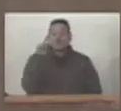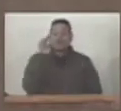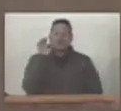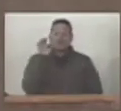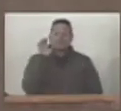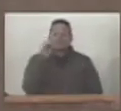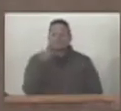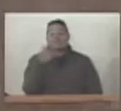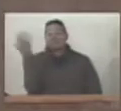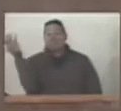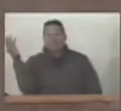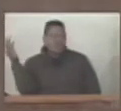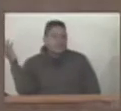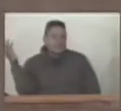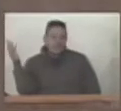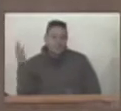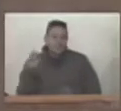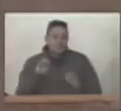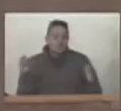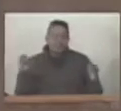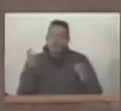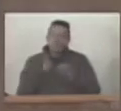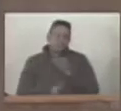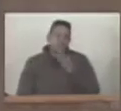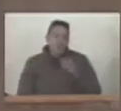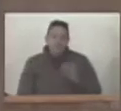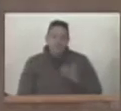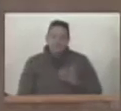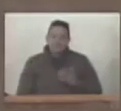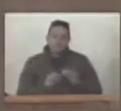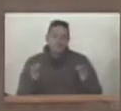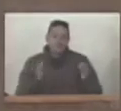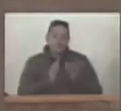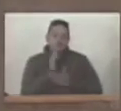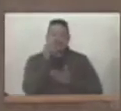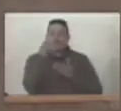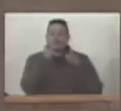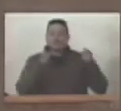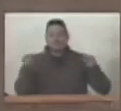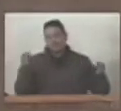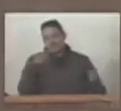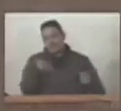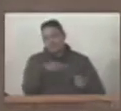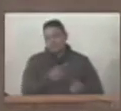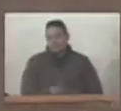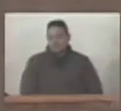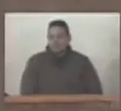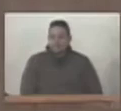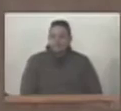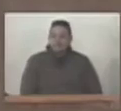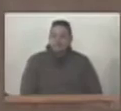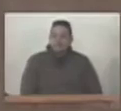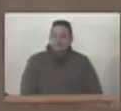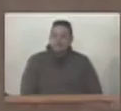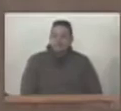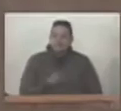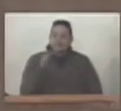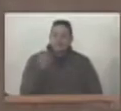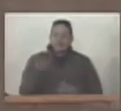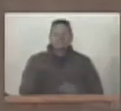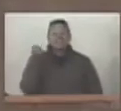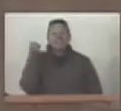1,100 and something, there was no right to detain. They were taken